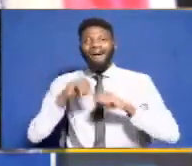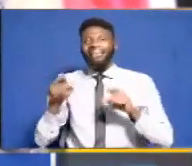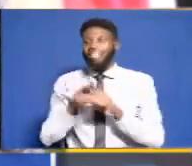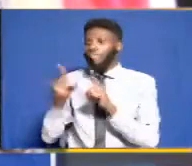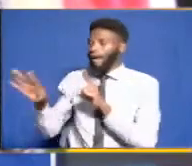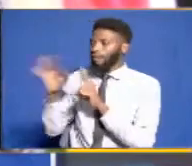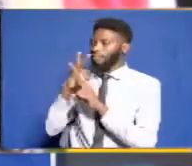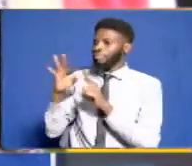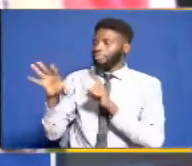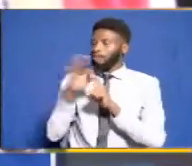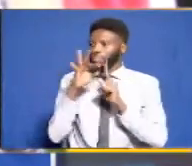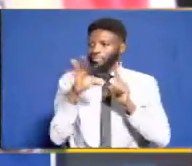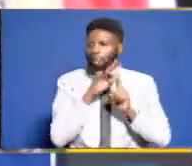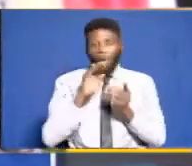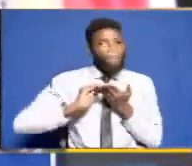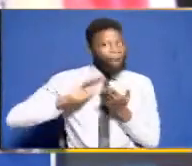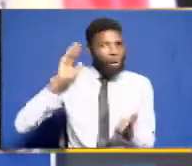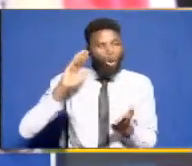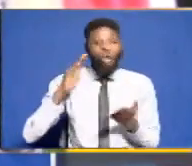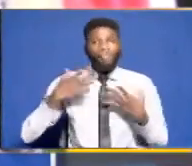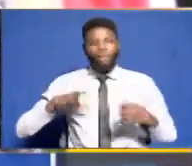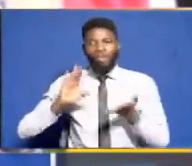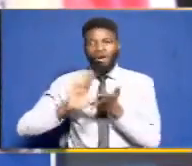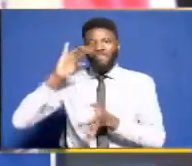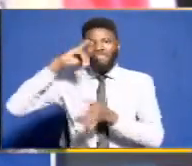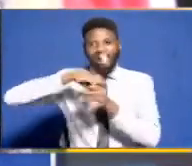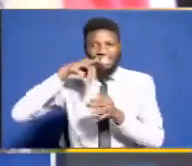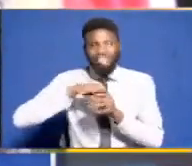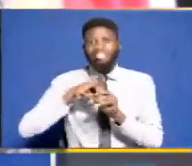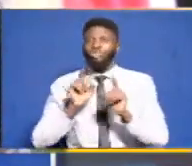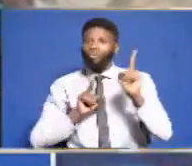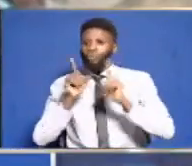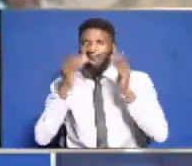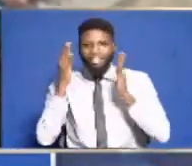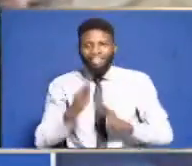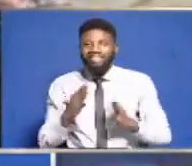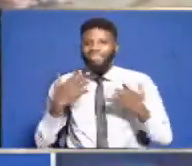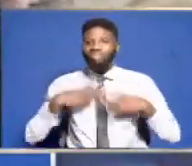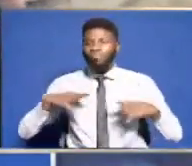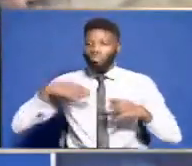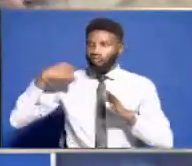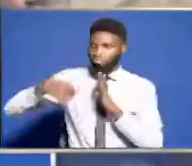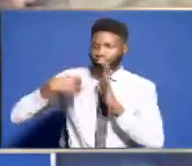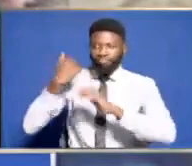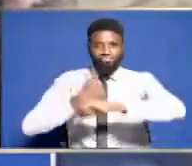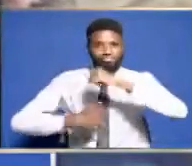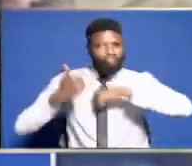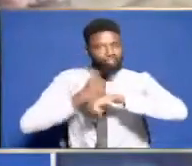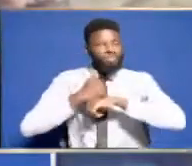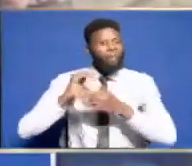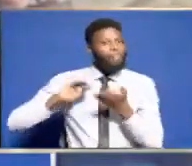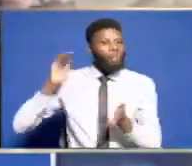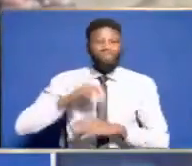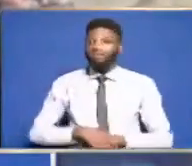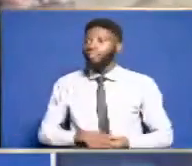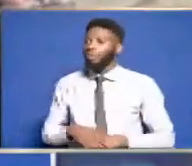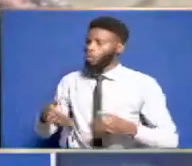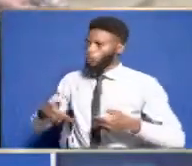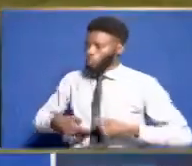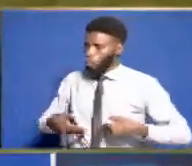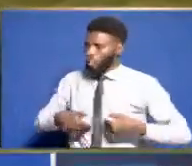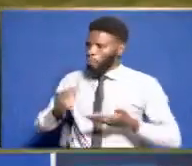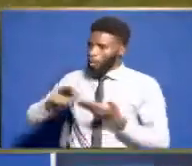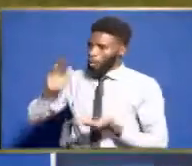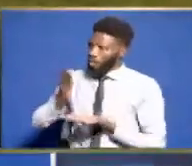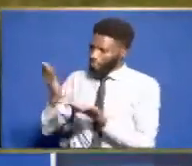more investment, more tourists, more industrialists, and so on and so forth. With a growing and young population, vast land for